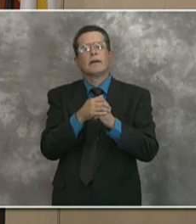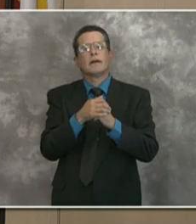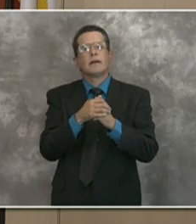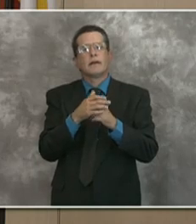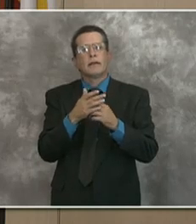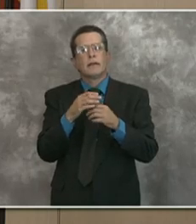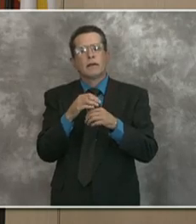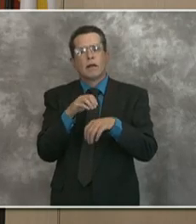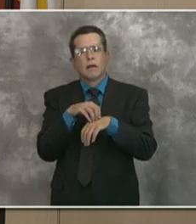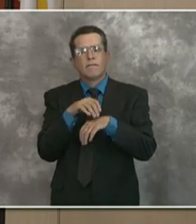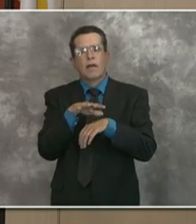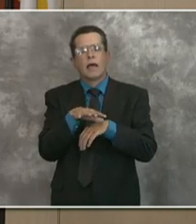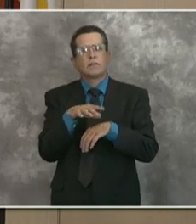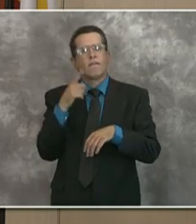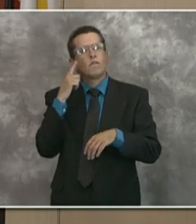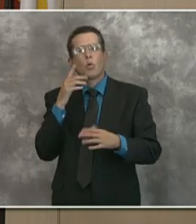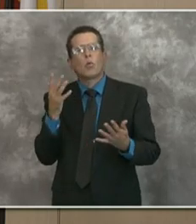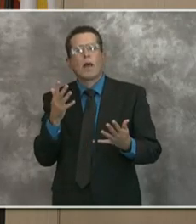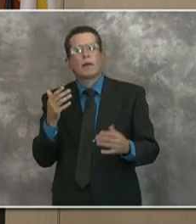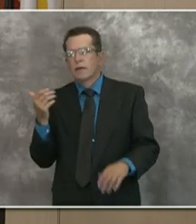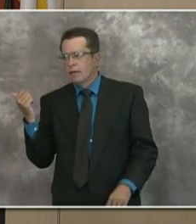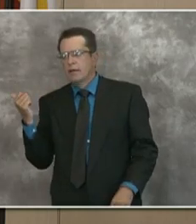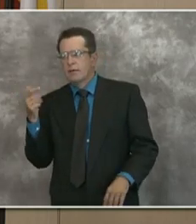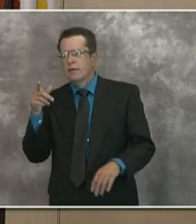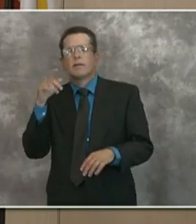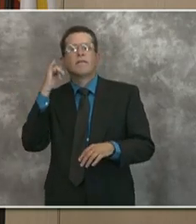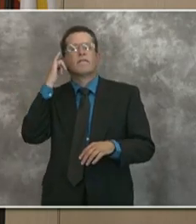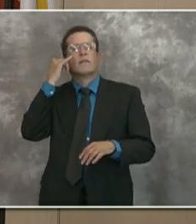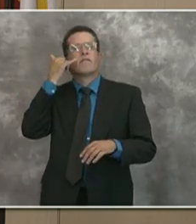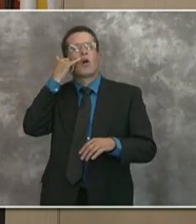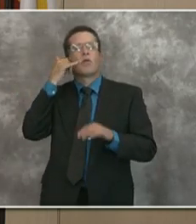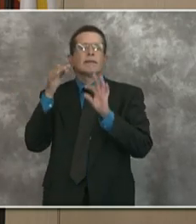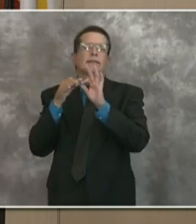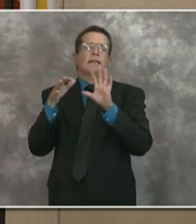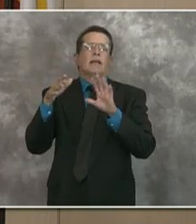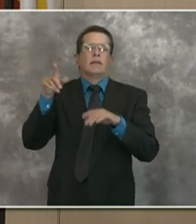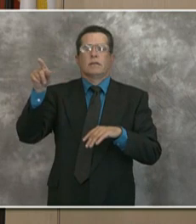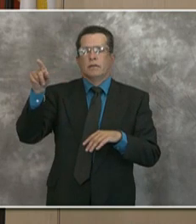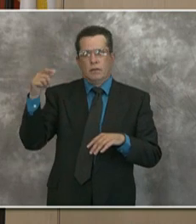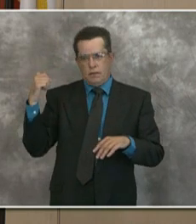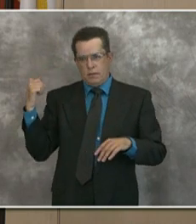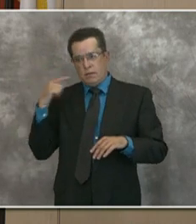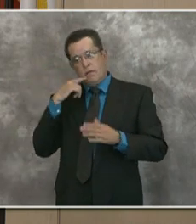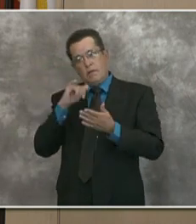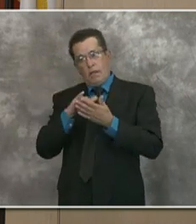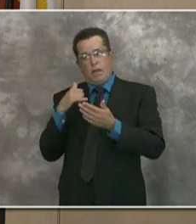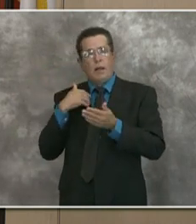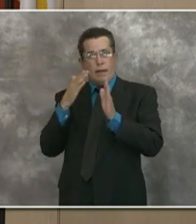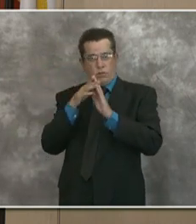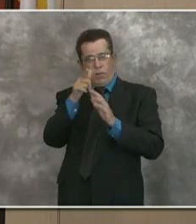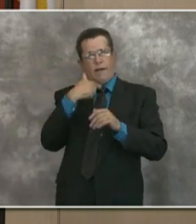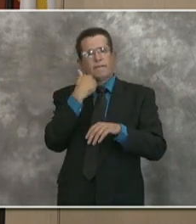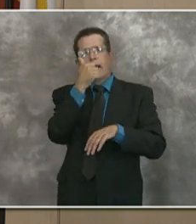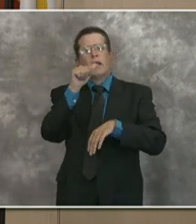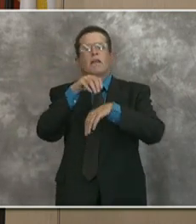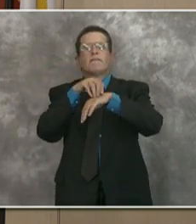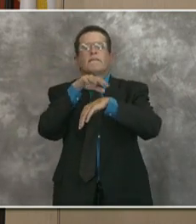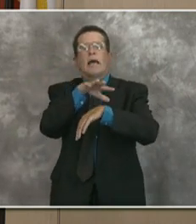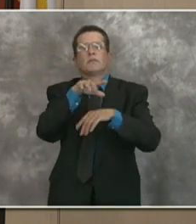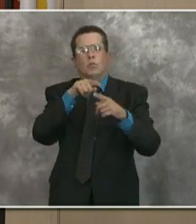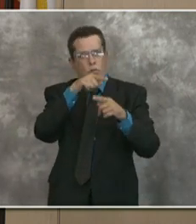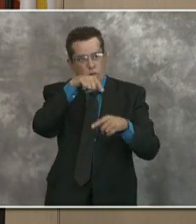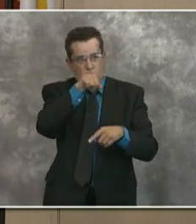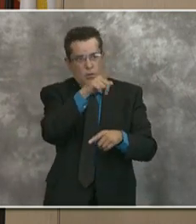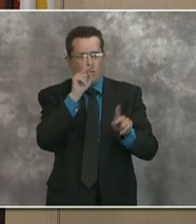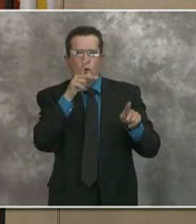Any advice, Artie, for? Yeah, Dr. Quinn, I was going to ask you if you had any advice to give to people who want